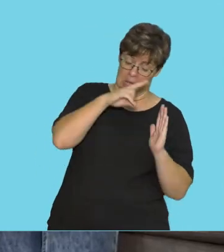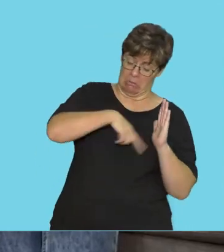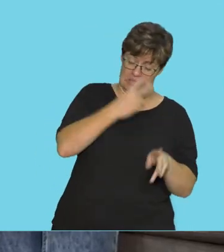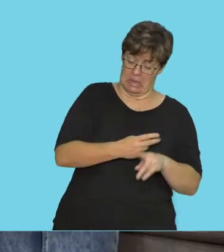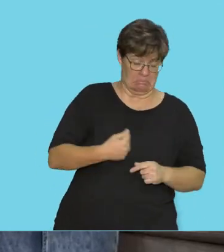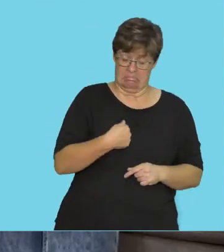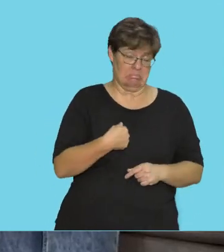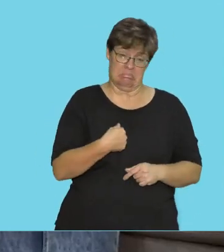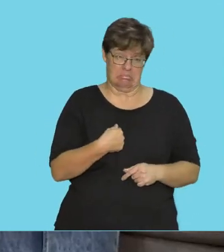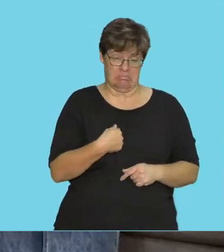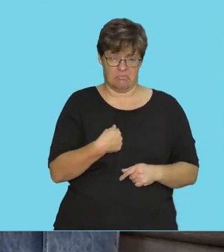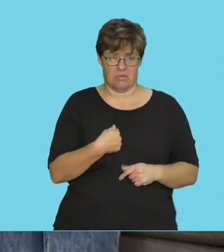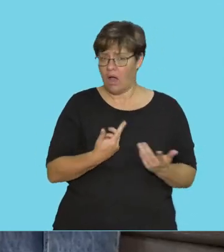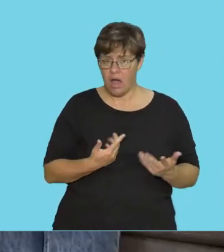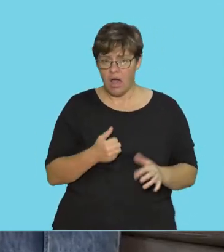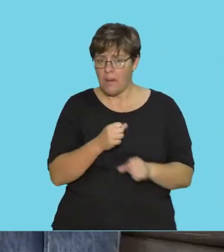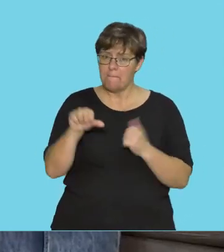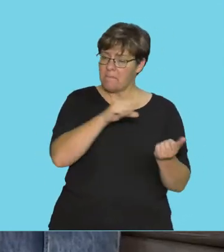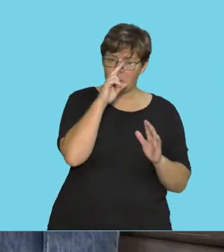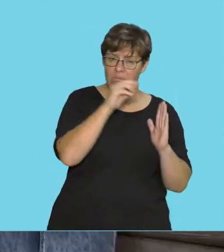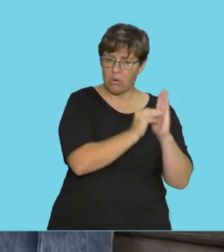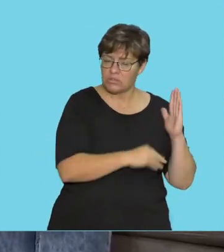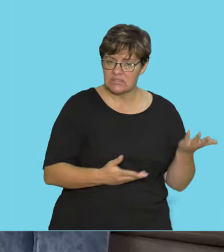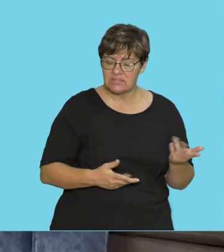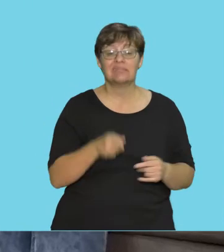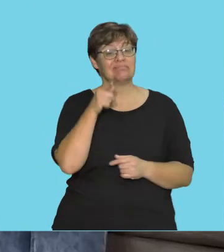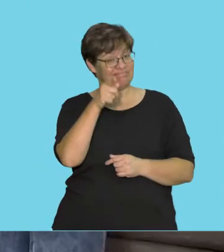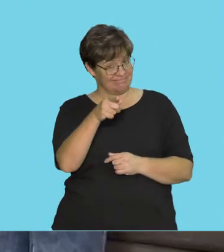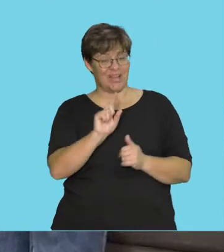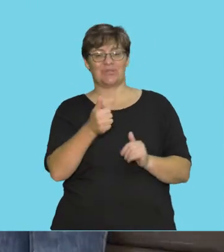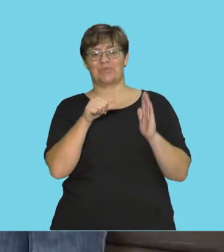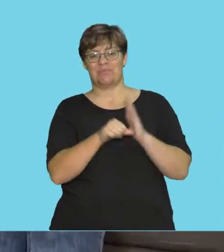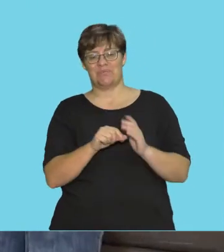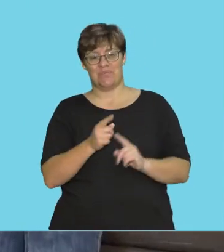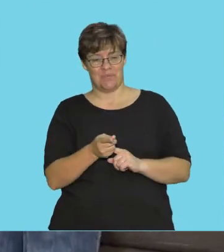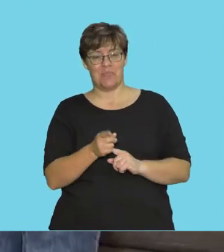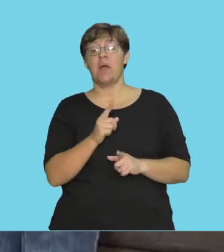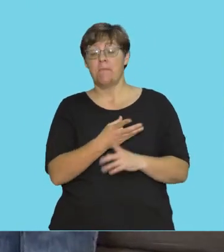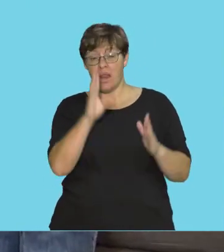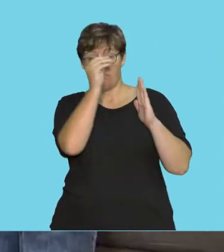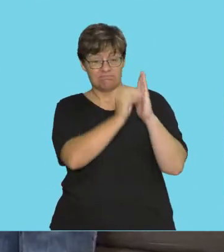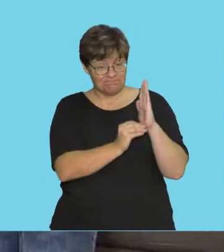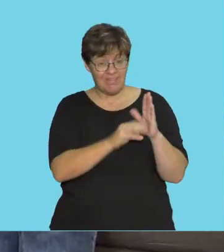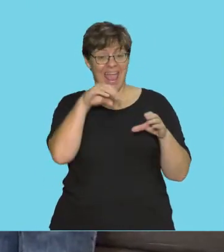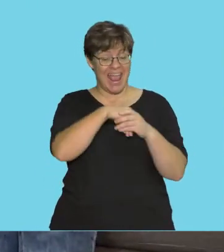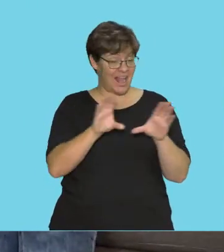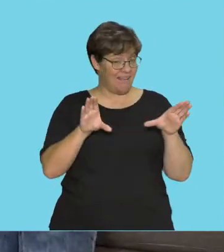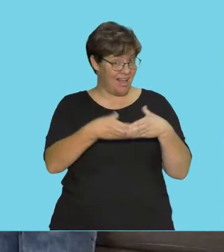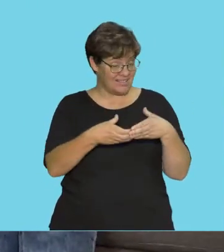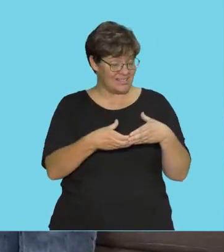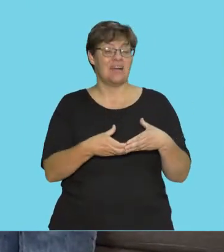hardly go back and refer back to them. You don't look back at your notes? Never. Okay, so that's a good point, because a lot of people who take notes, even